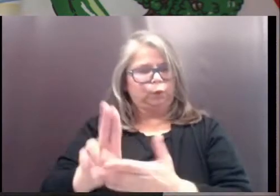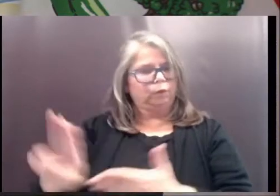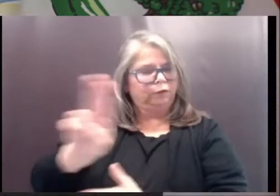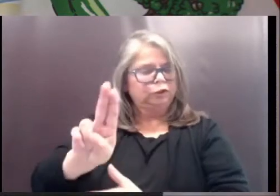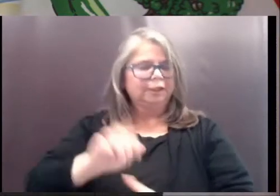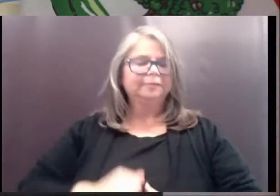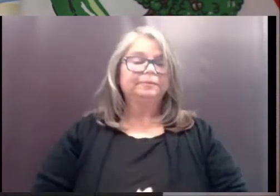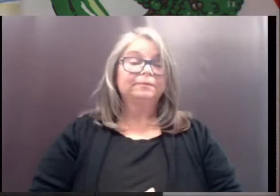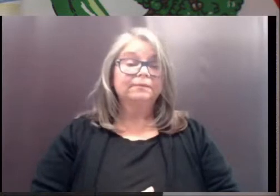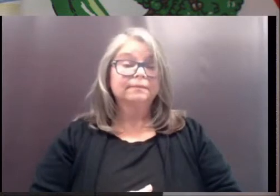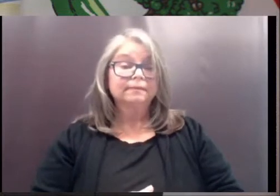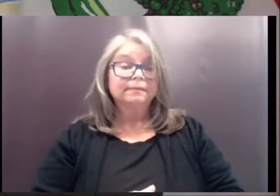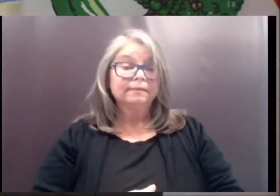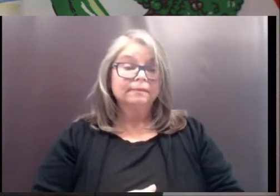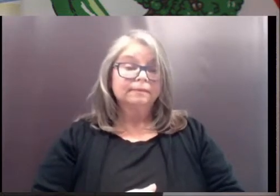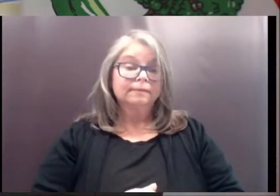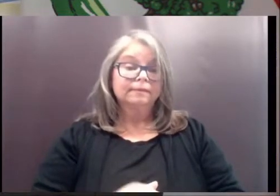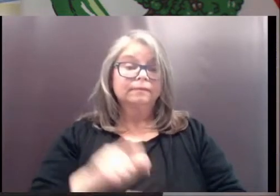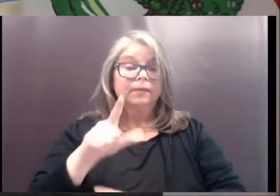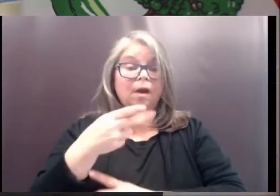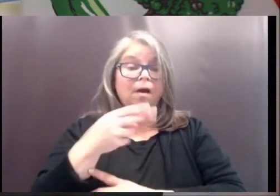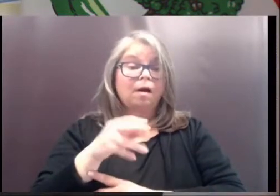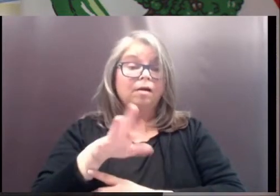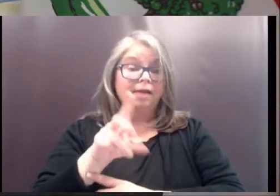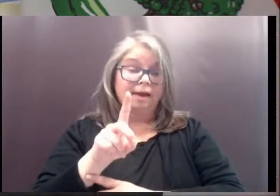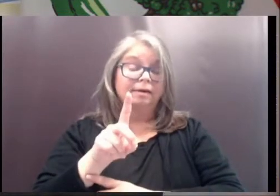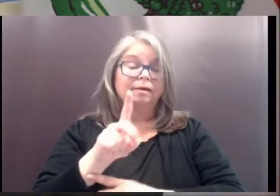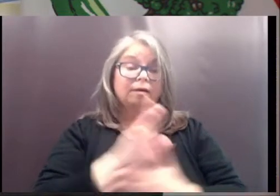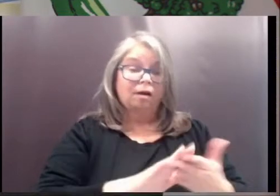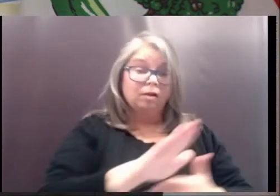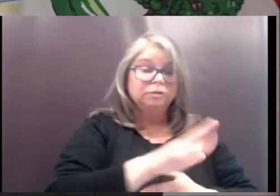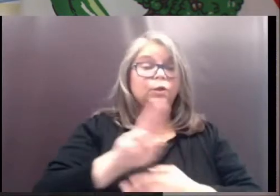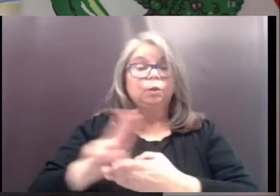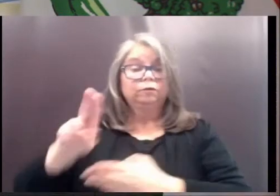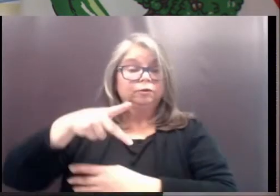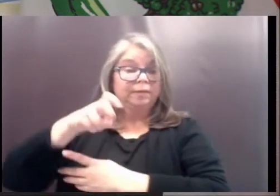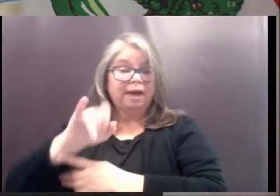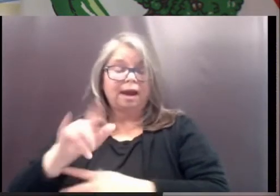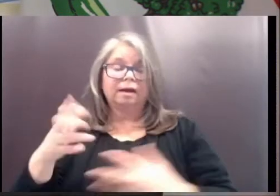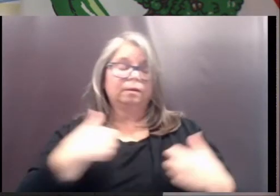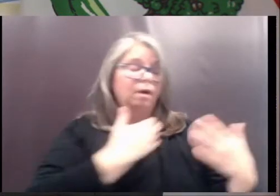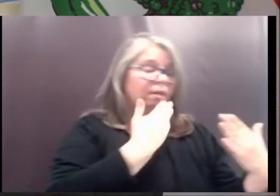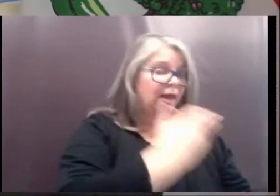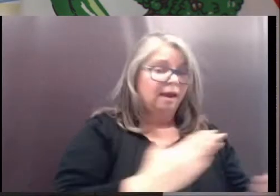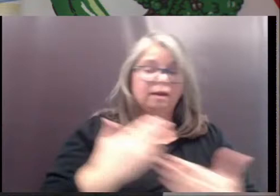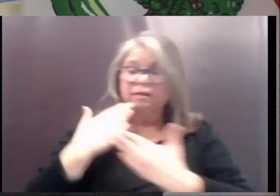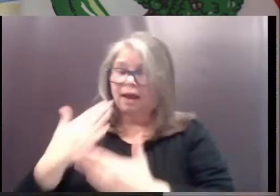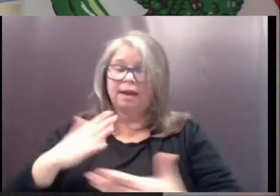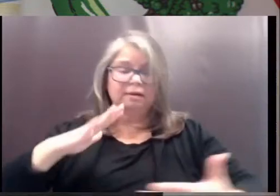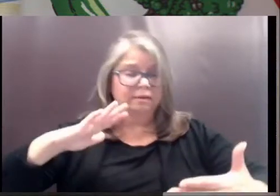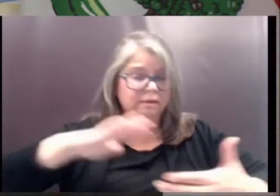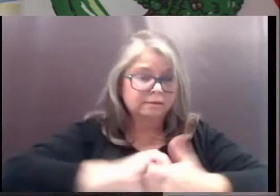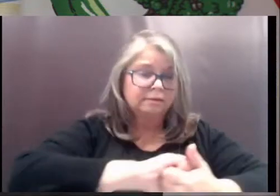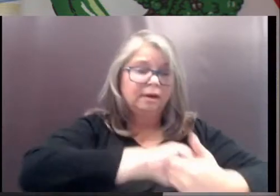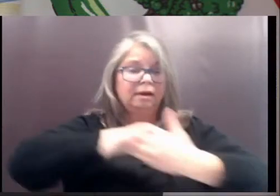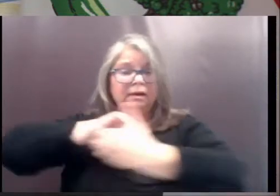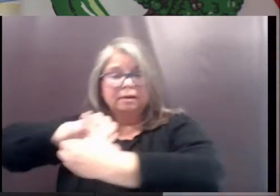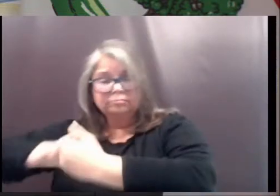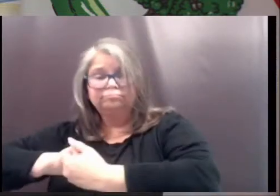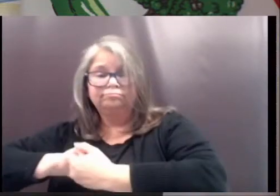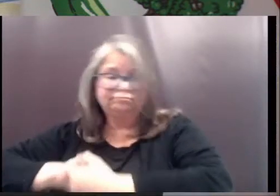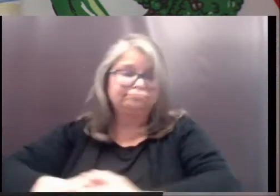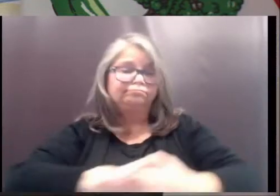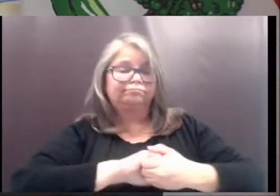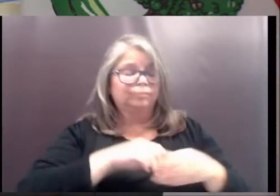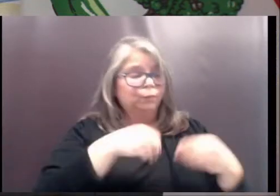Holland College and UPEI for their partnership with us and the willingness to assist in providing the space and communicating with their students